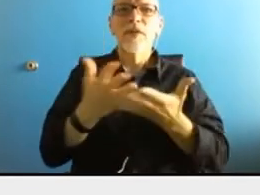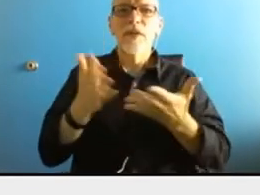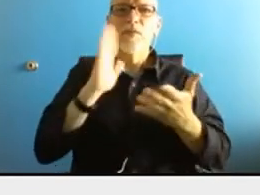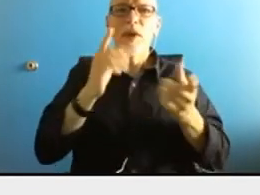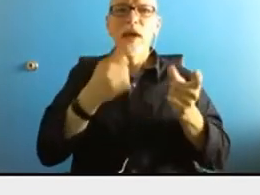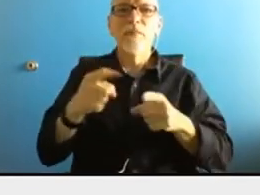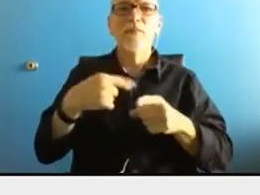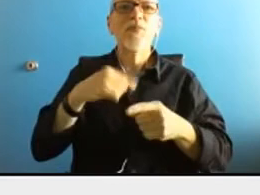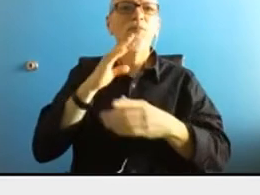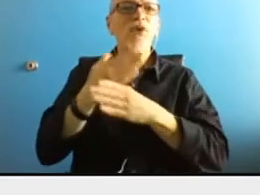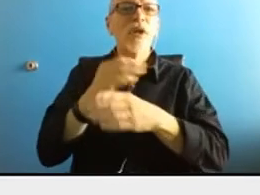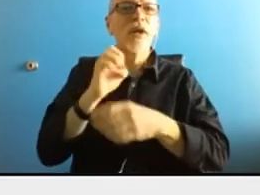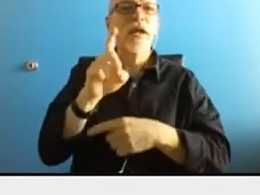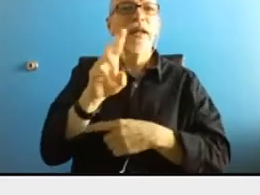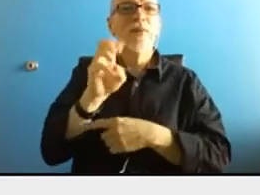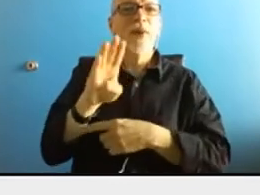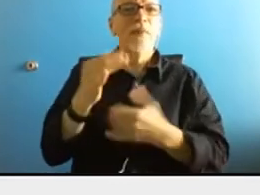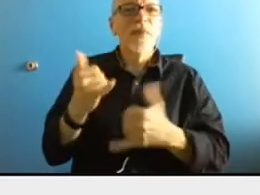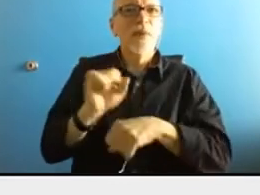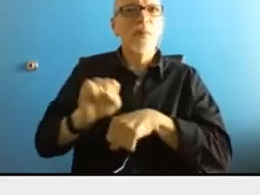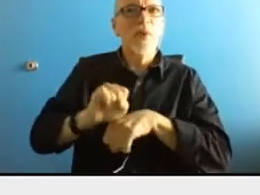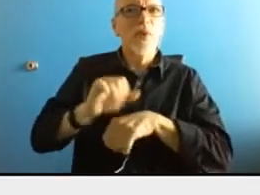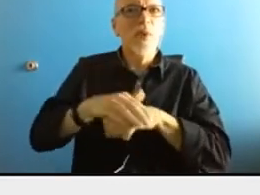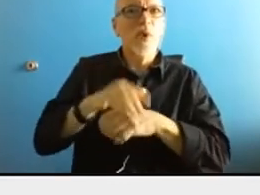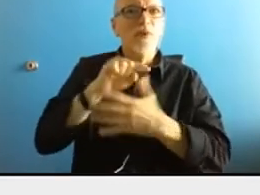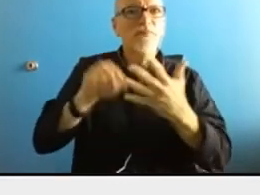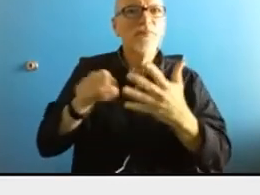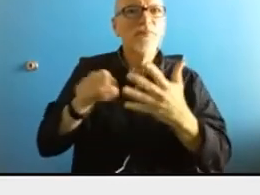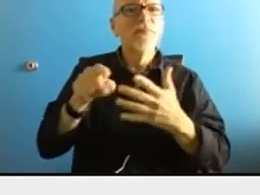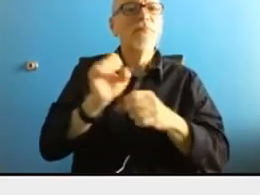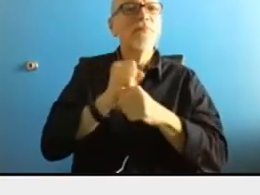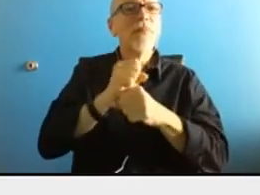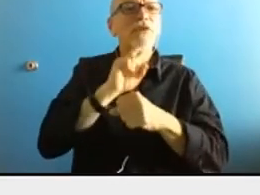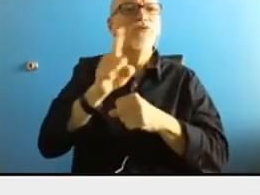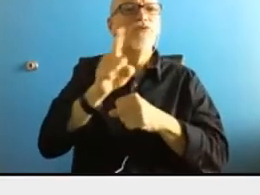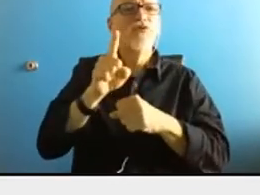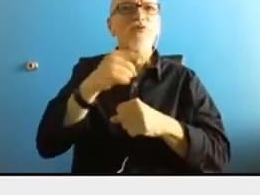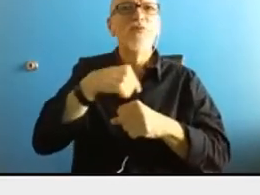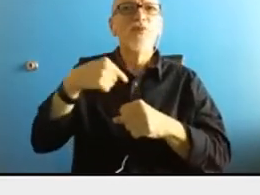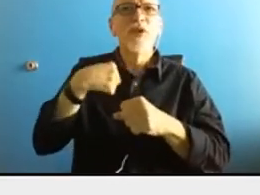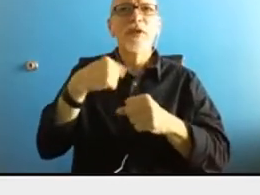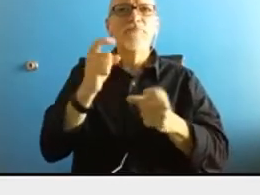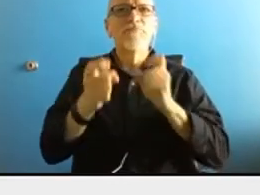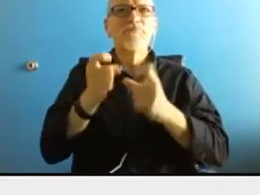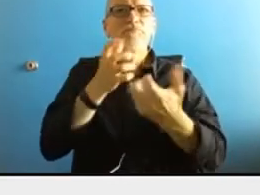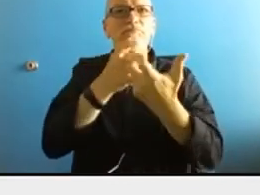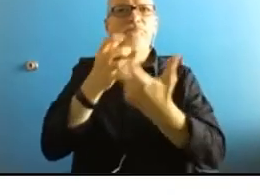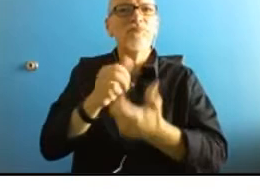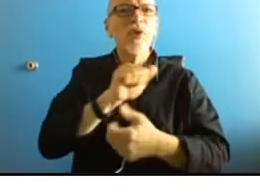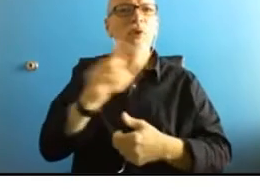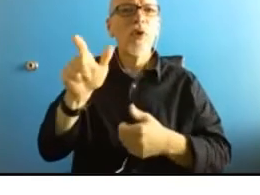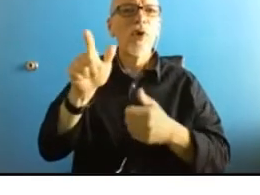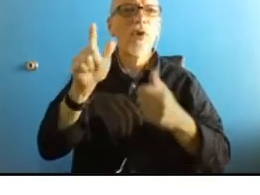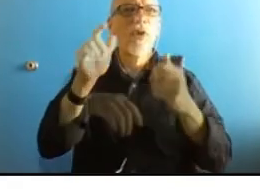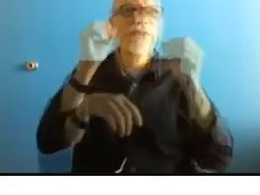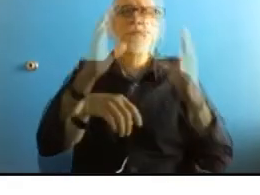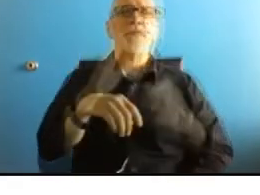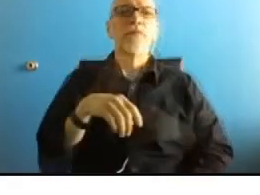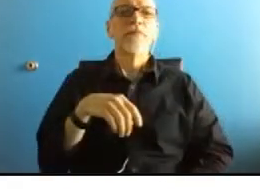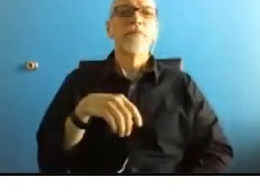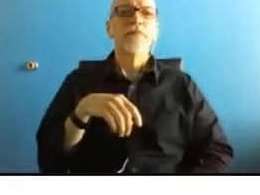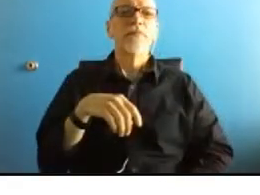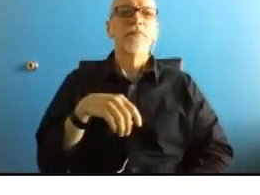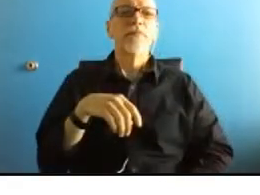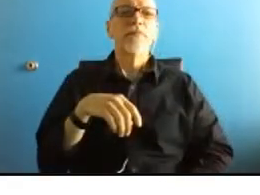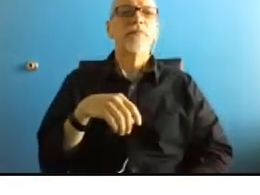that EdWeb is currently working on to make sure that they are accommodating all learners and all educators from across the globe.